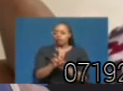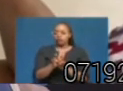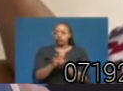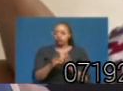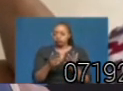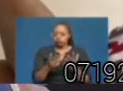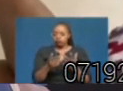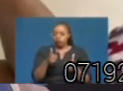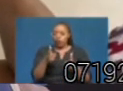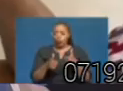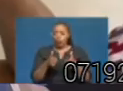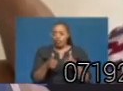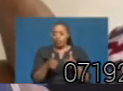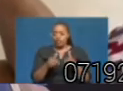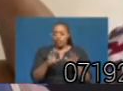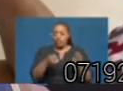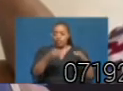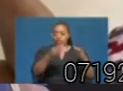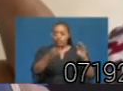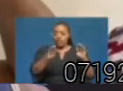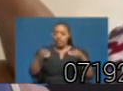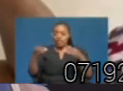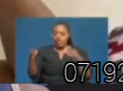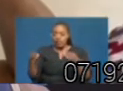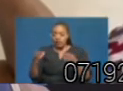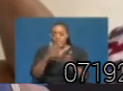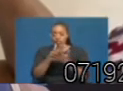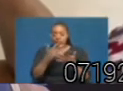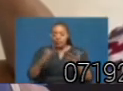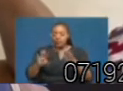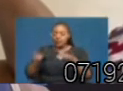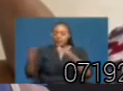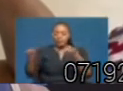in which he distributed some things.